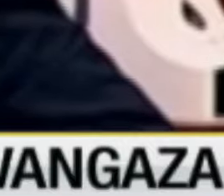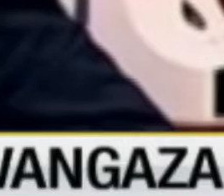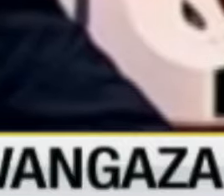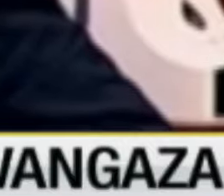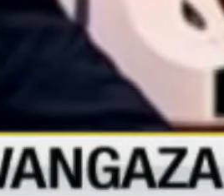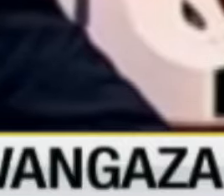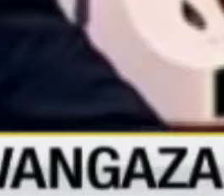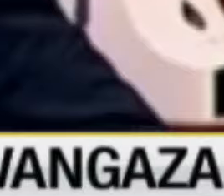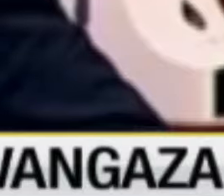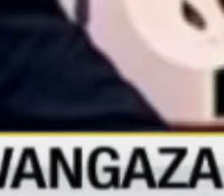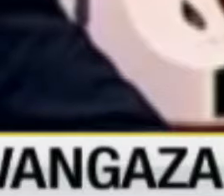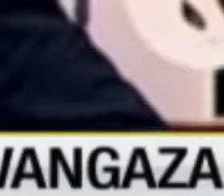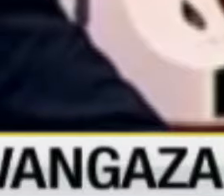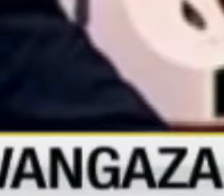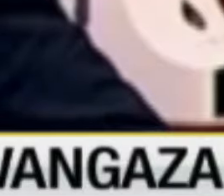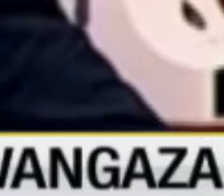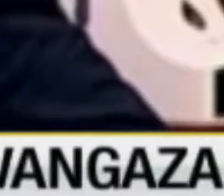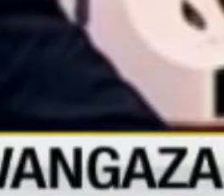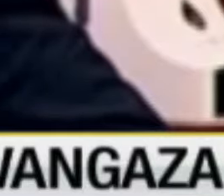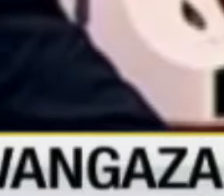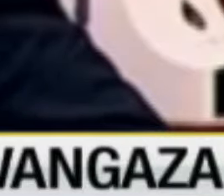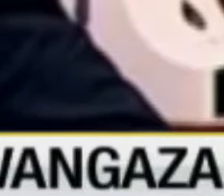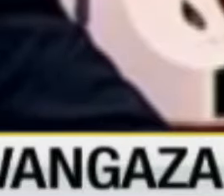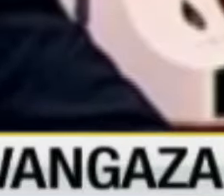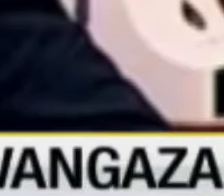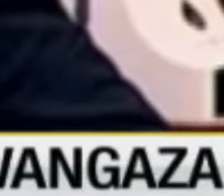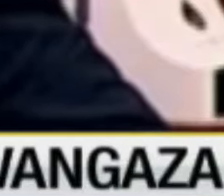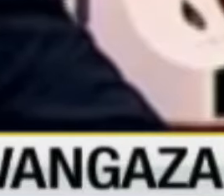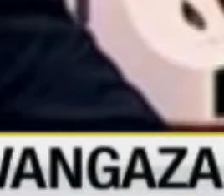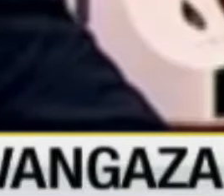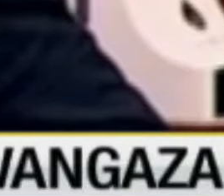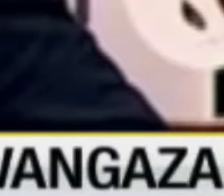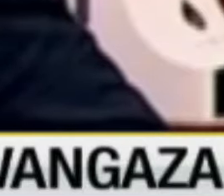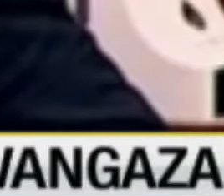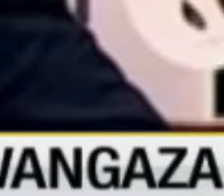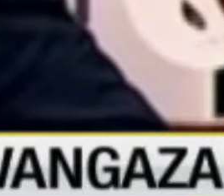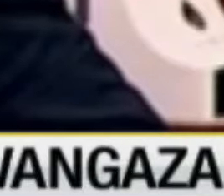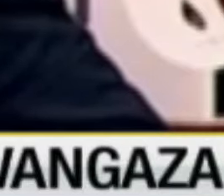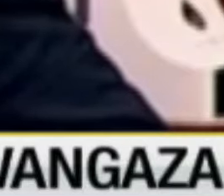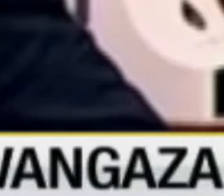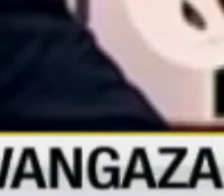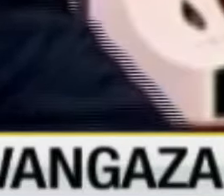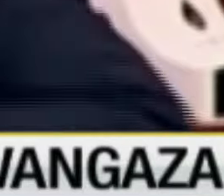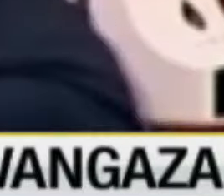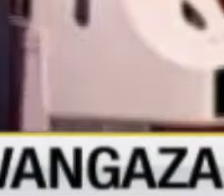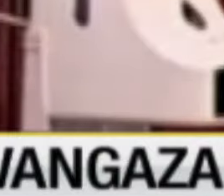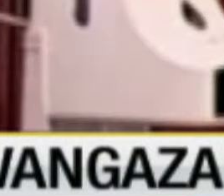a governor in his or her conduct should demonstrate respect for the people.